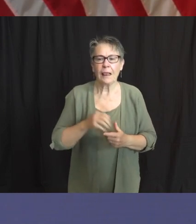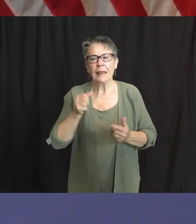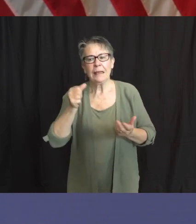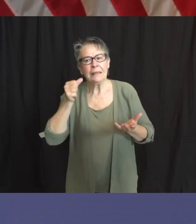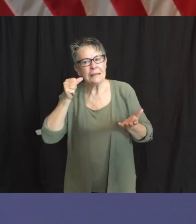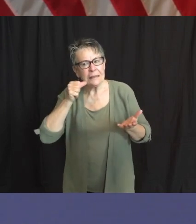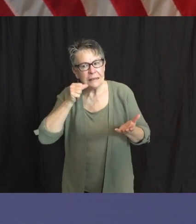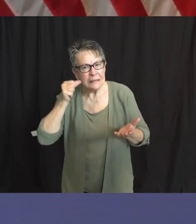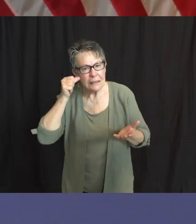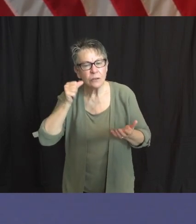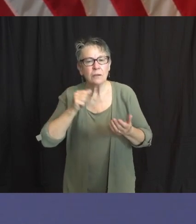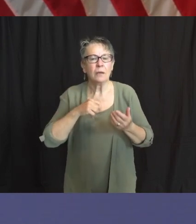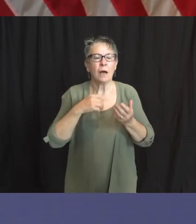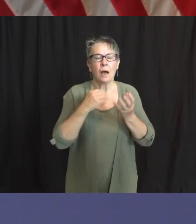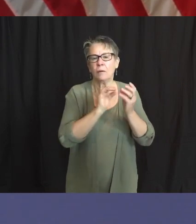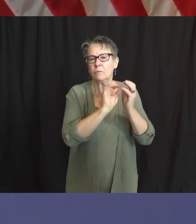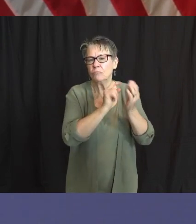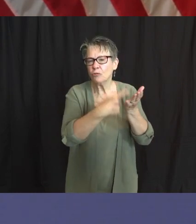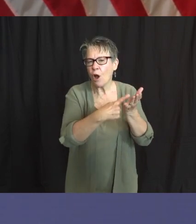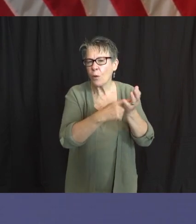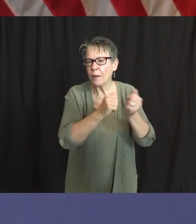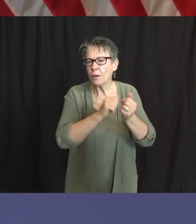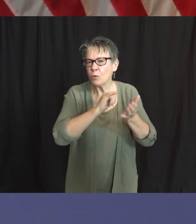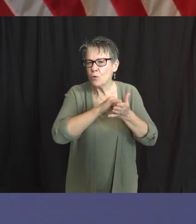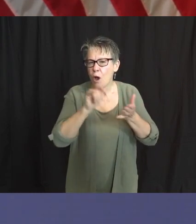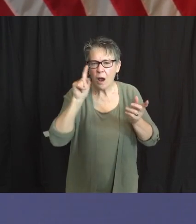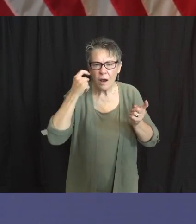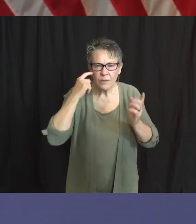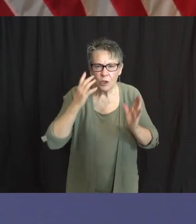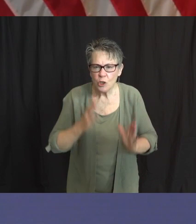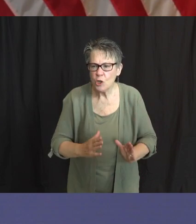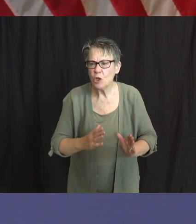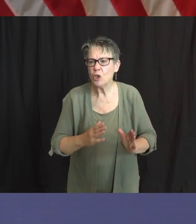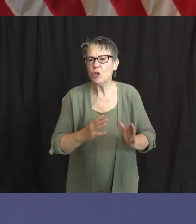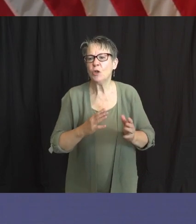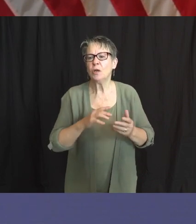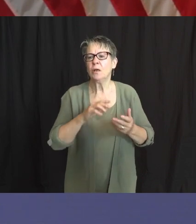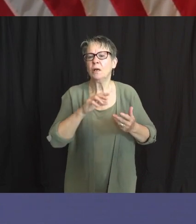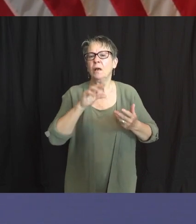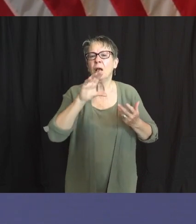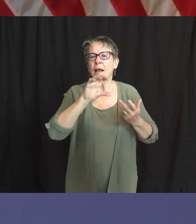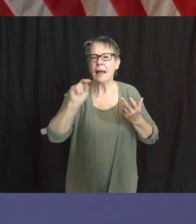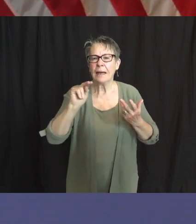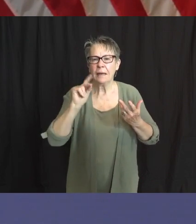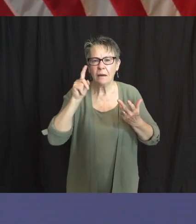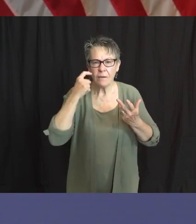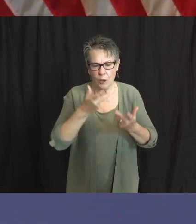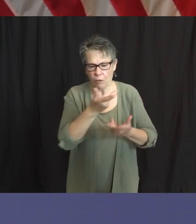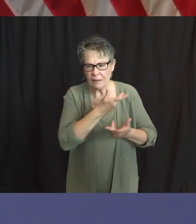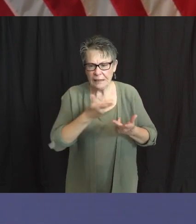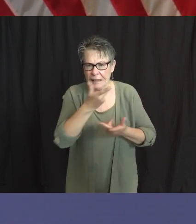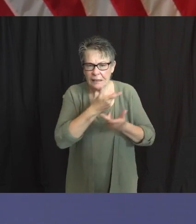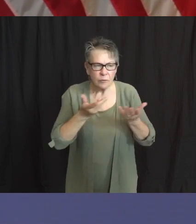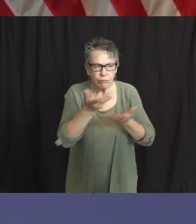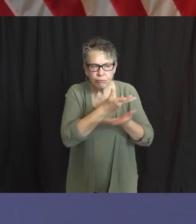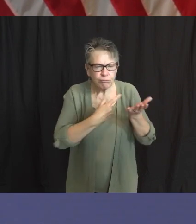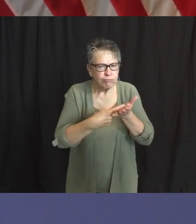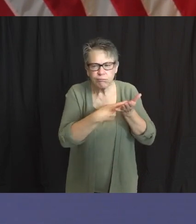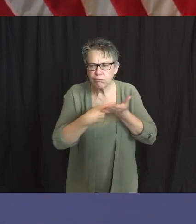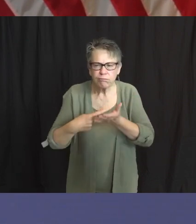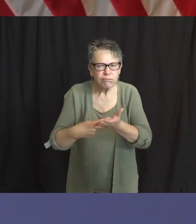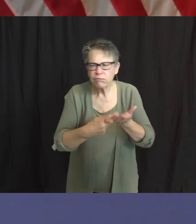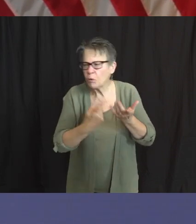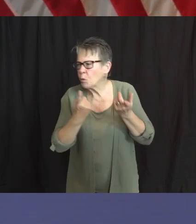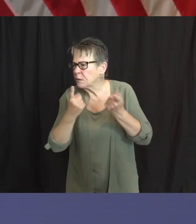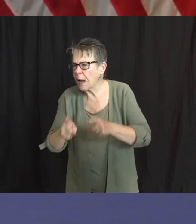varying steps. Again, we're not going to always take in lockstep the same step, but we are communicating at a very high level, both through the regional